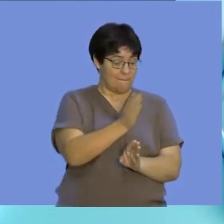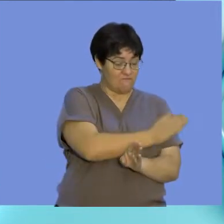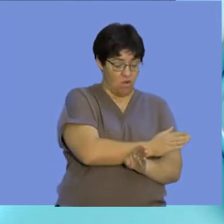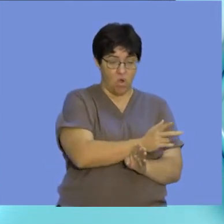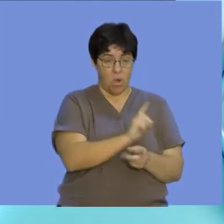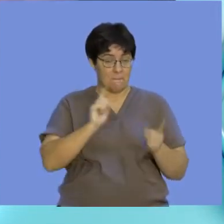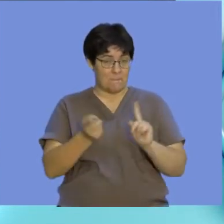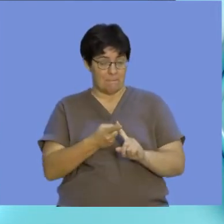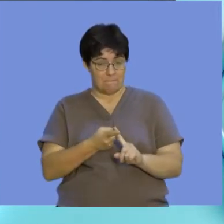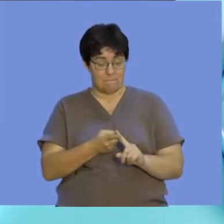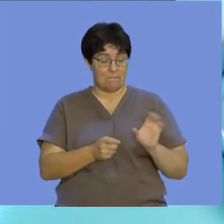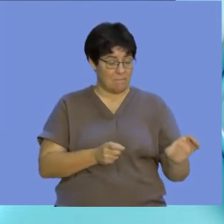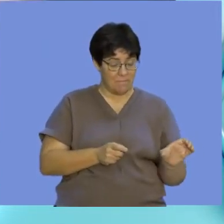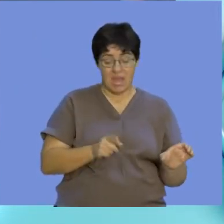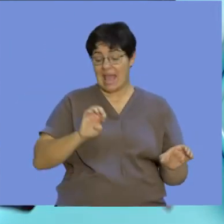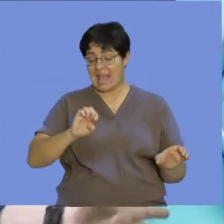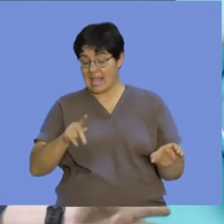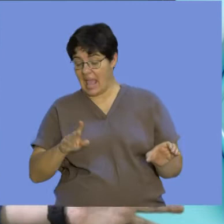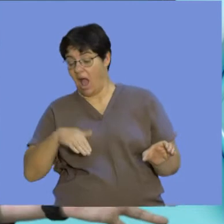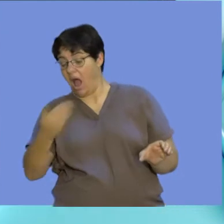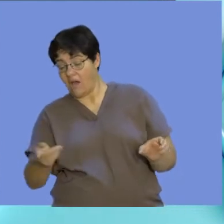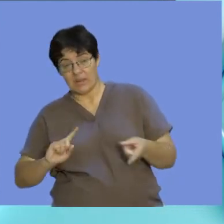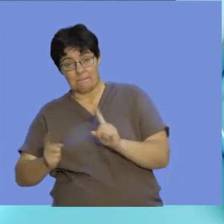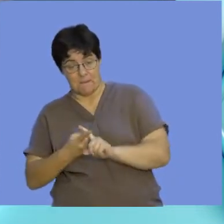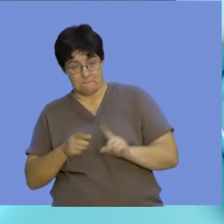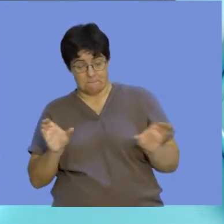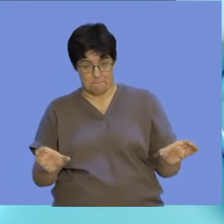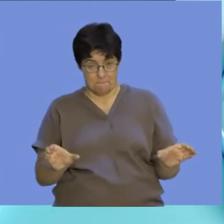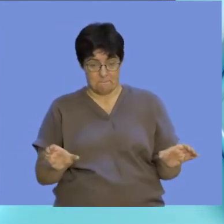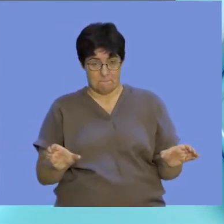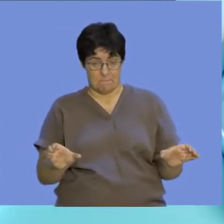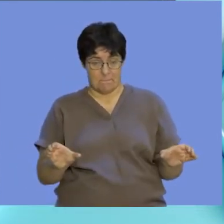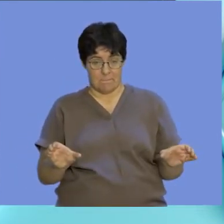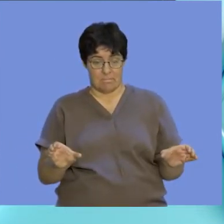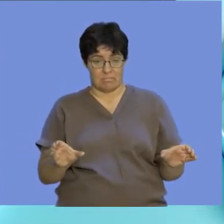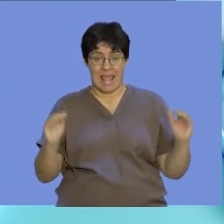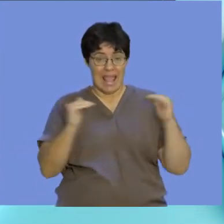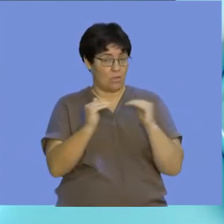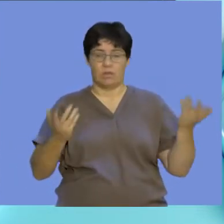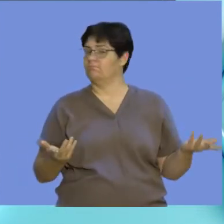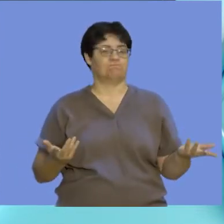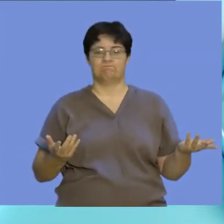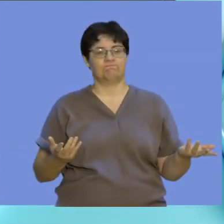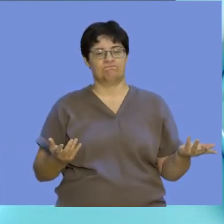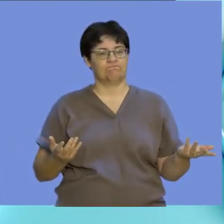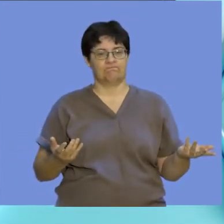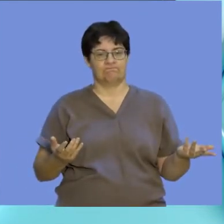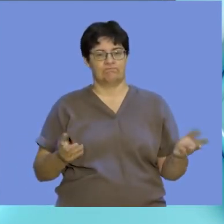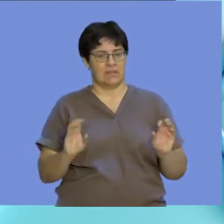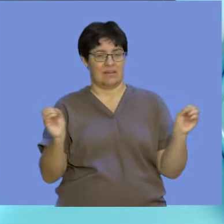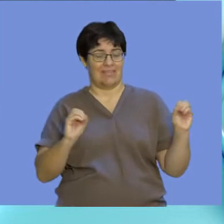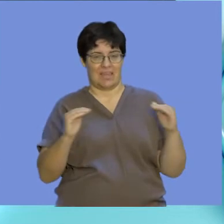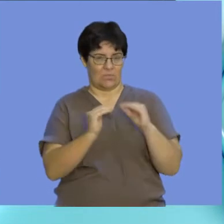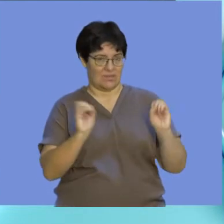and the kinetic energy after they collide are not equal. It's not equal.